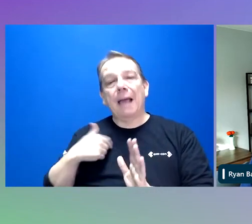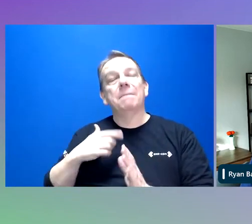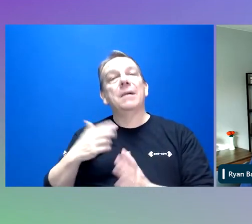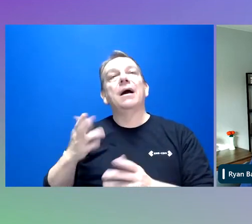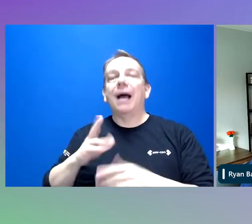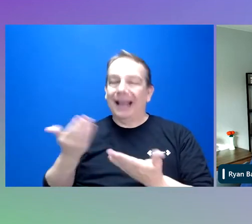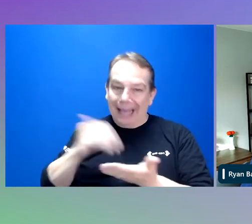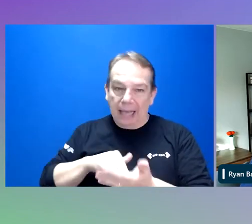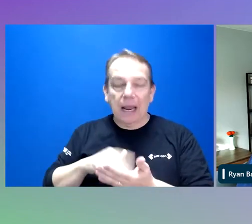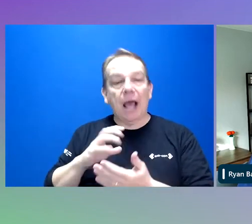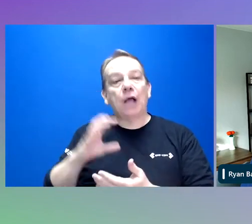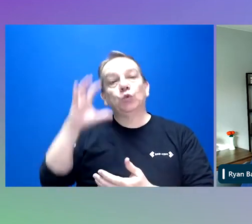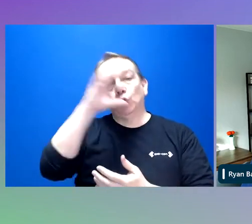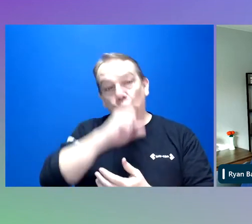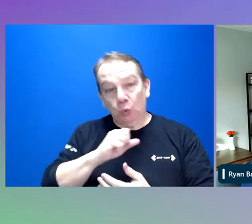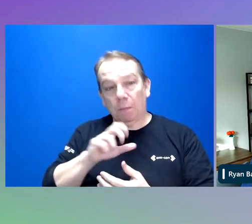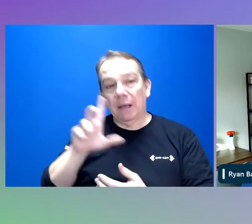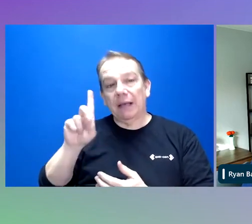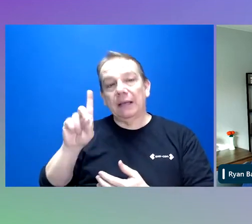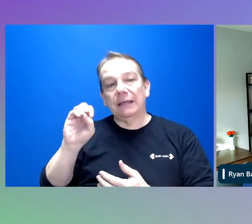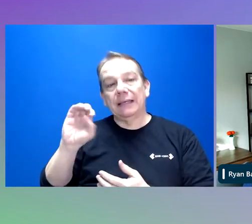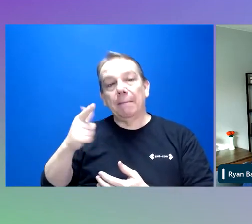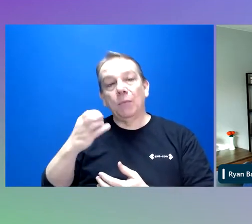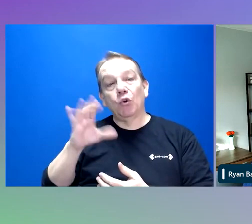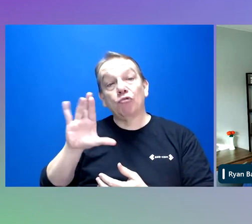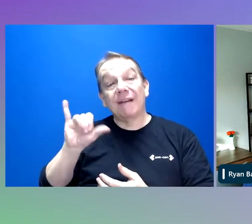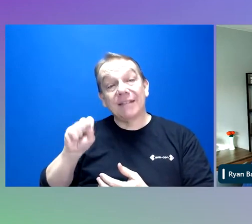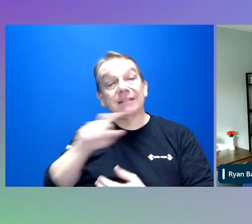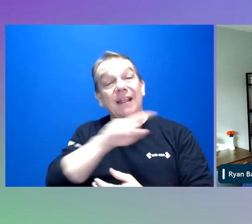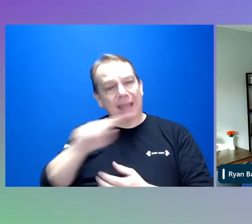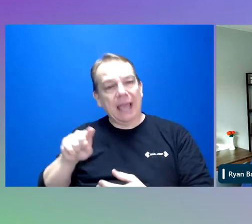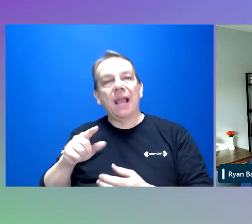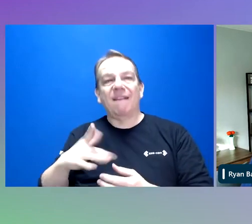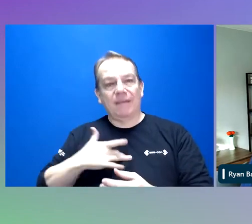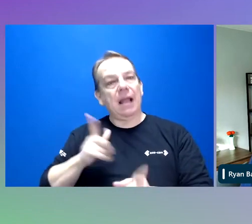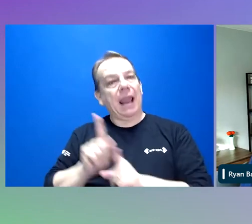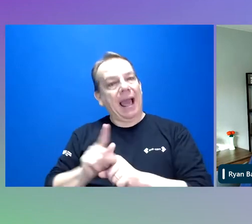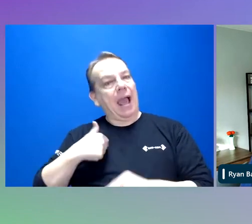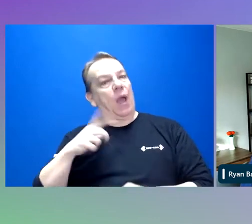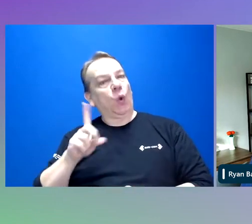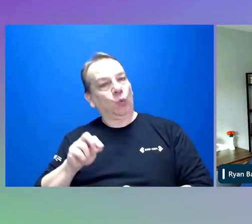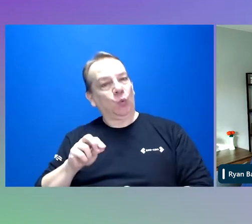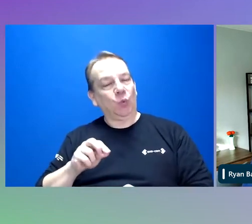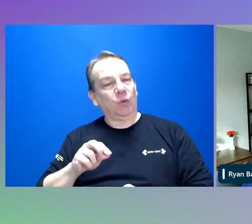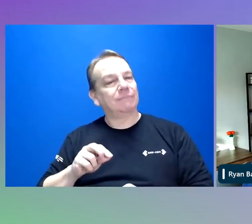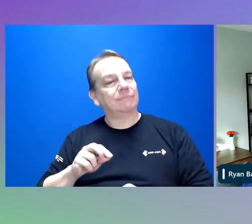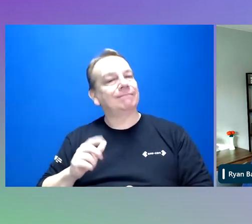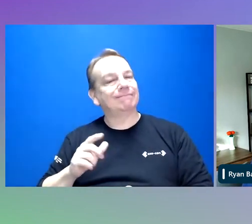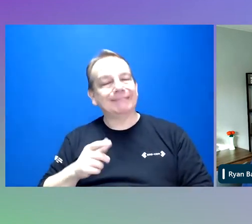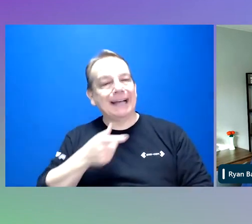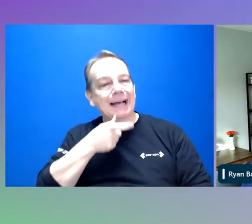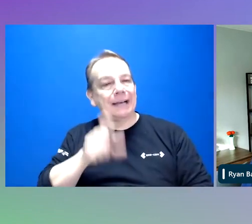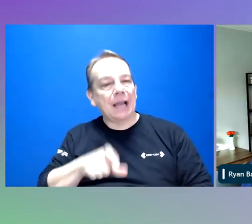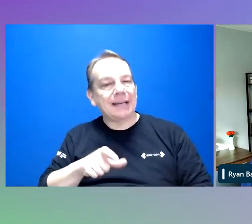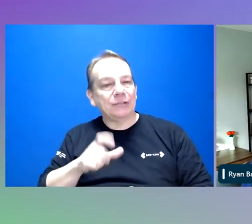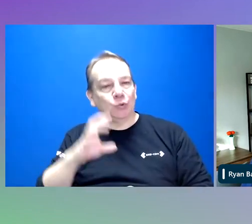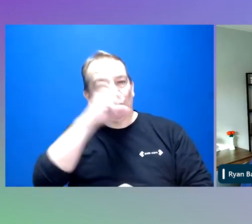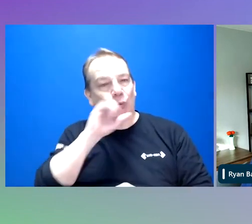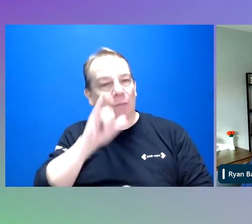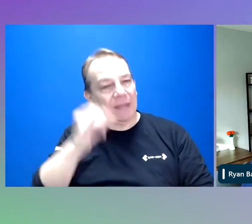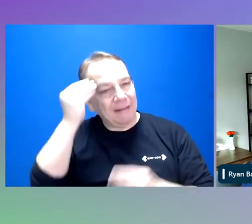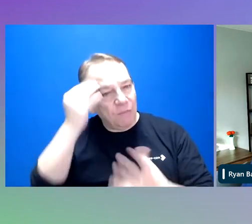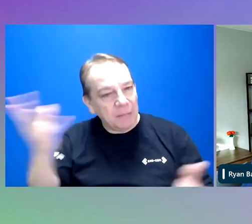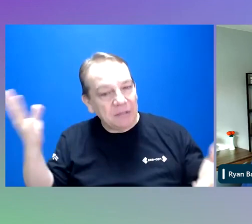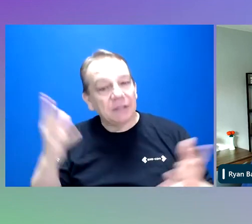right? So the point is parity. Again, it goes back to what I was saying about um if it's